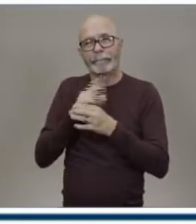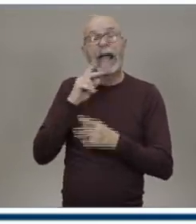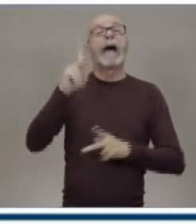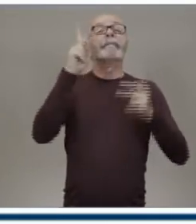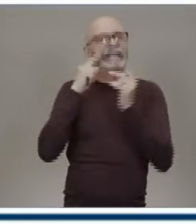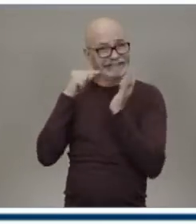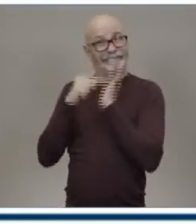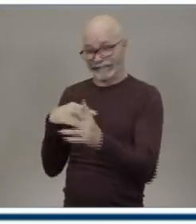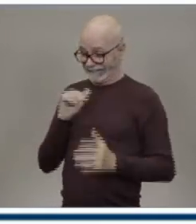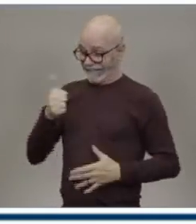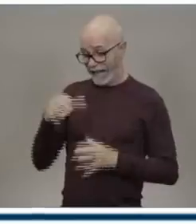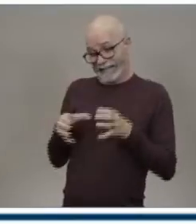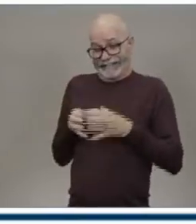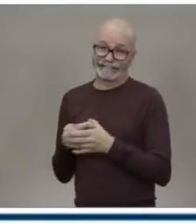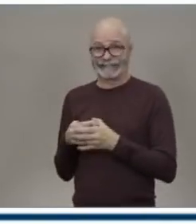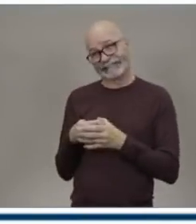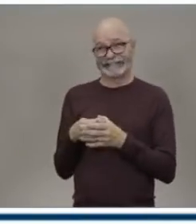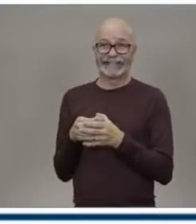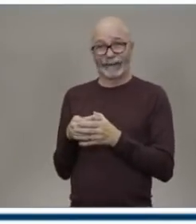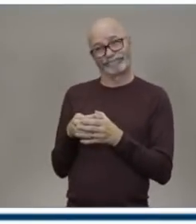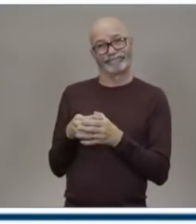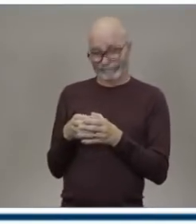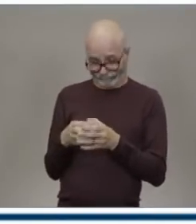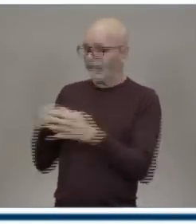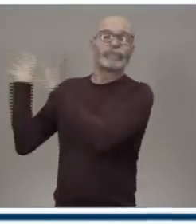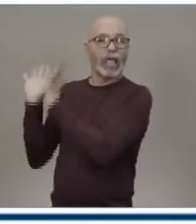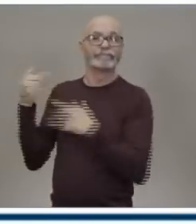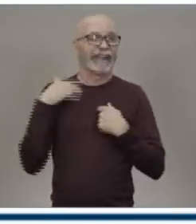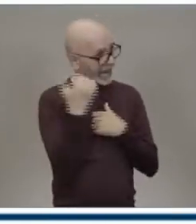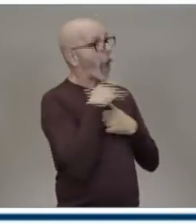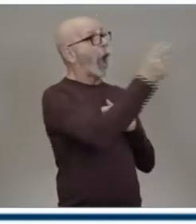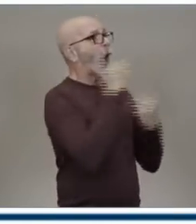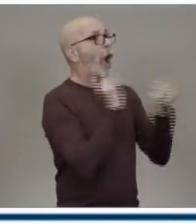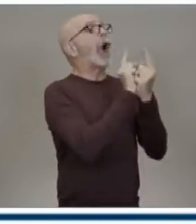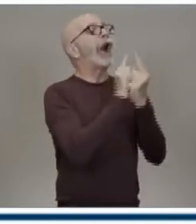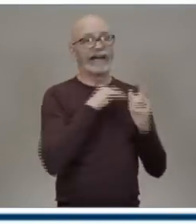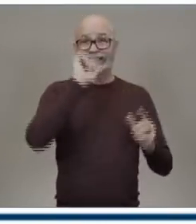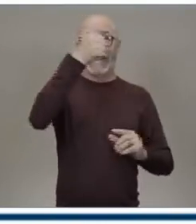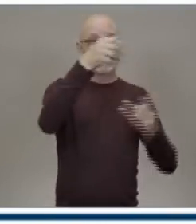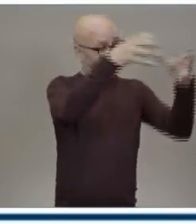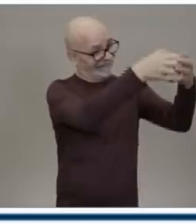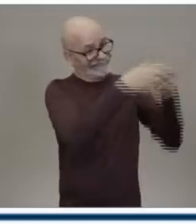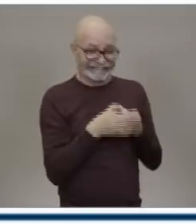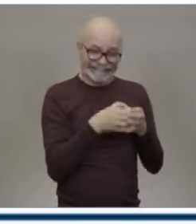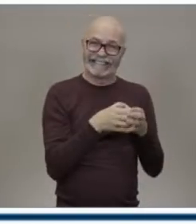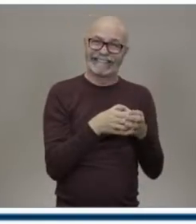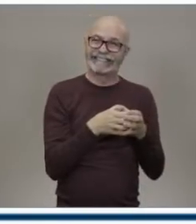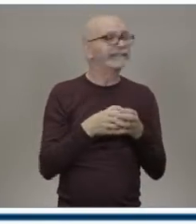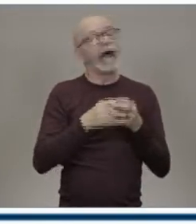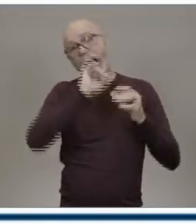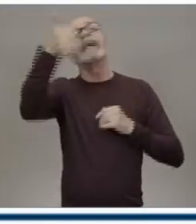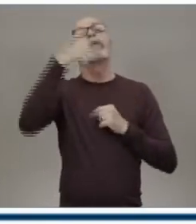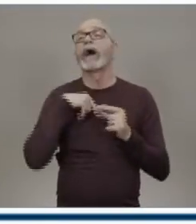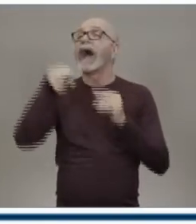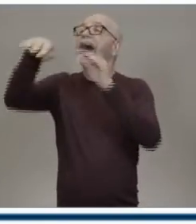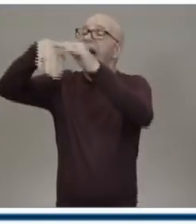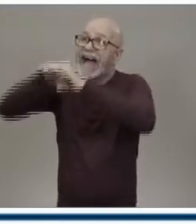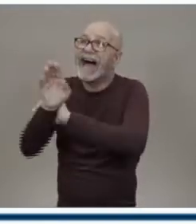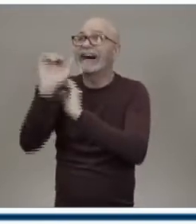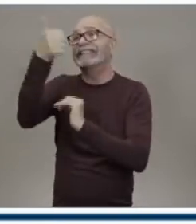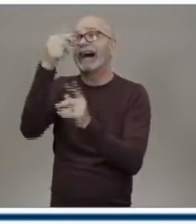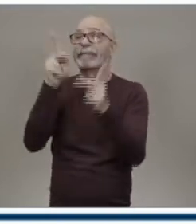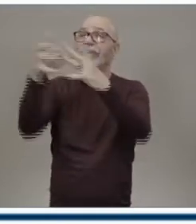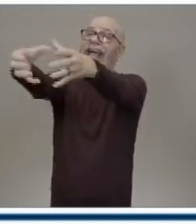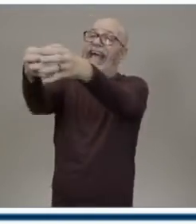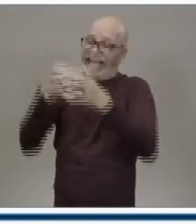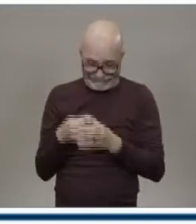10, which would add up to way more than 10 people being in any given household. So consistency with the same